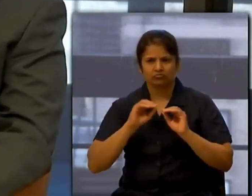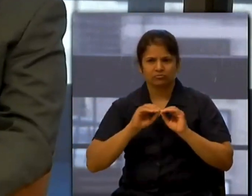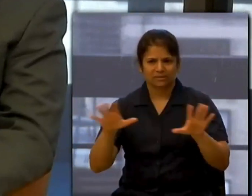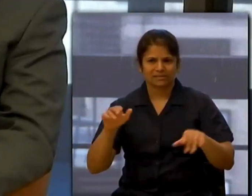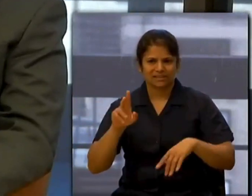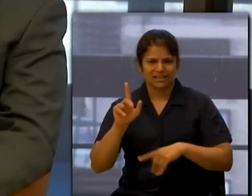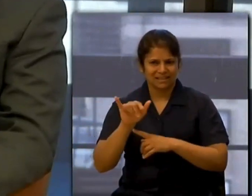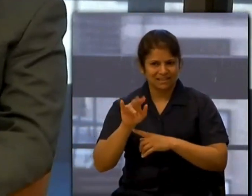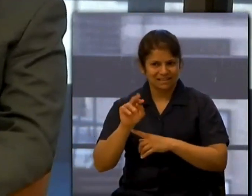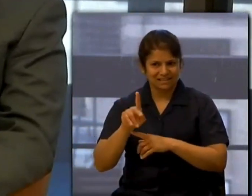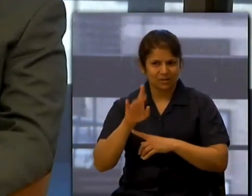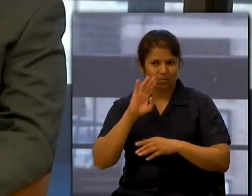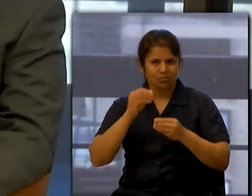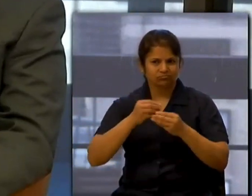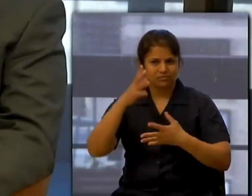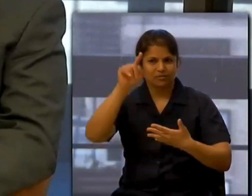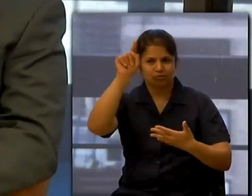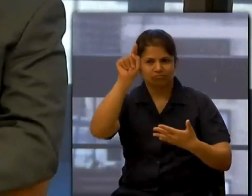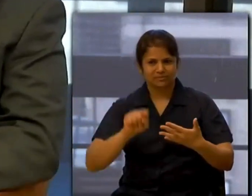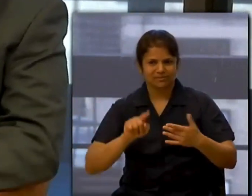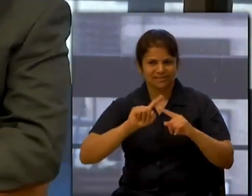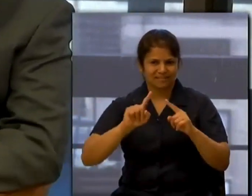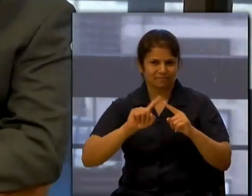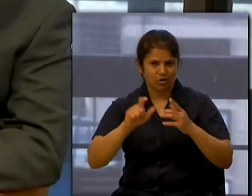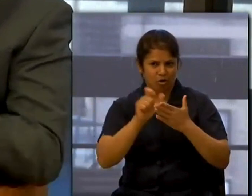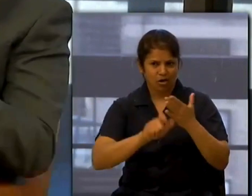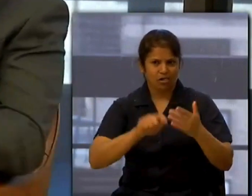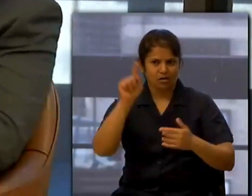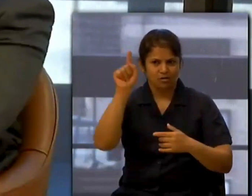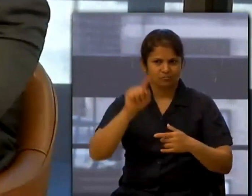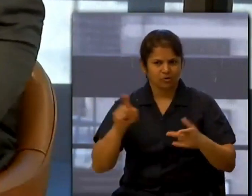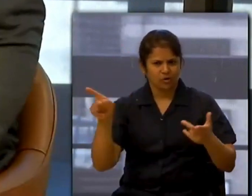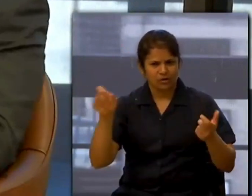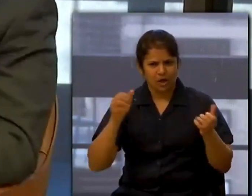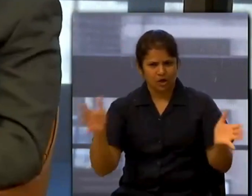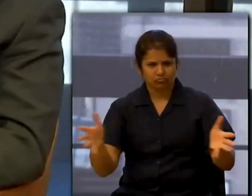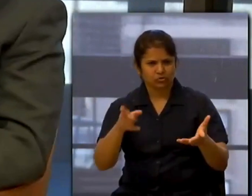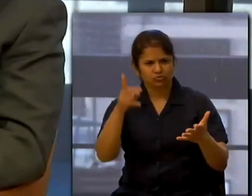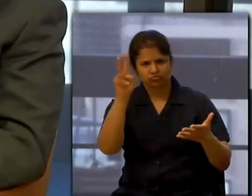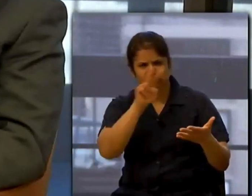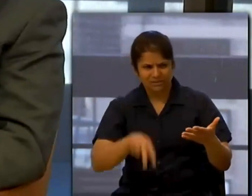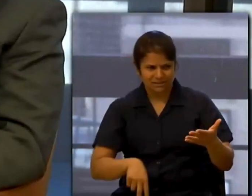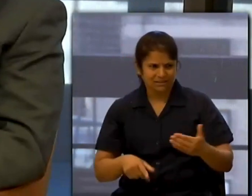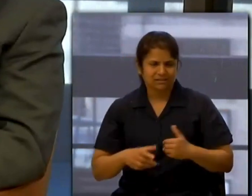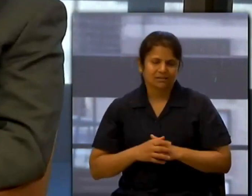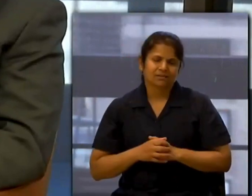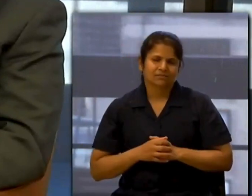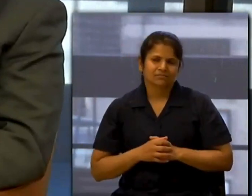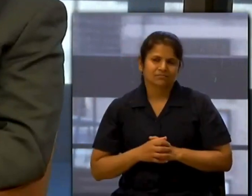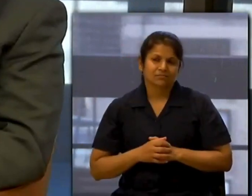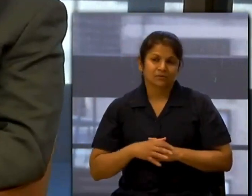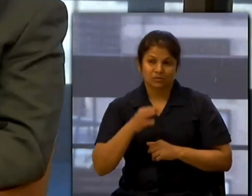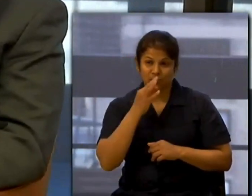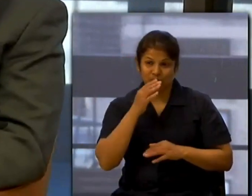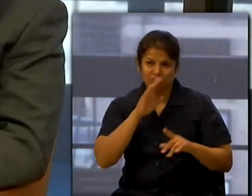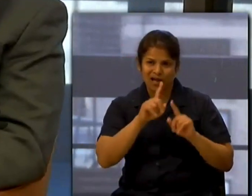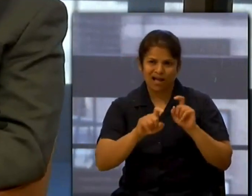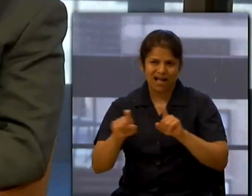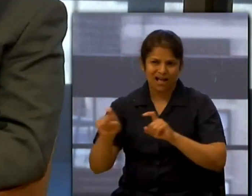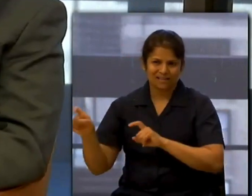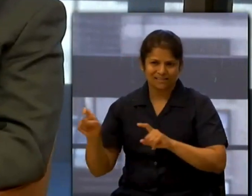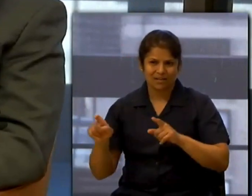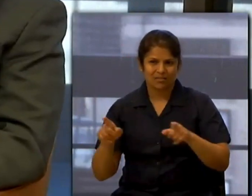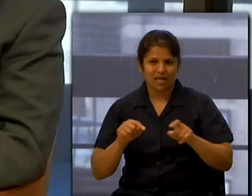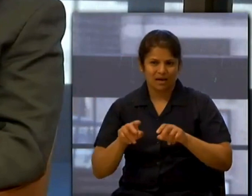articles, and we'll encourage you to follow up and take a look. I'm getting ready to ask some follow-up questions of our panelists, and I'm first going